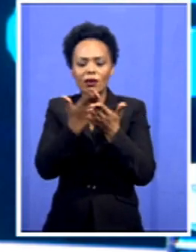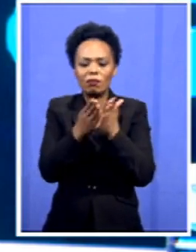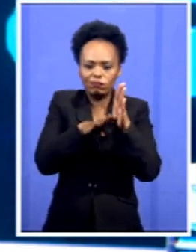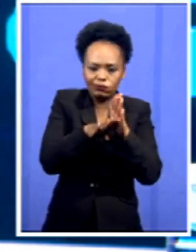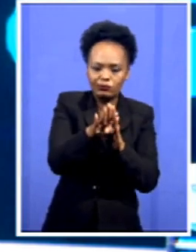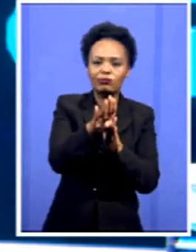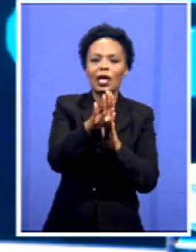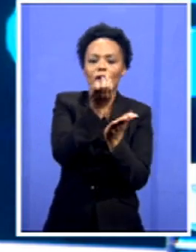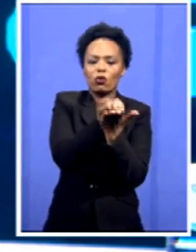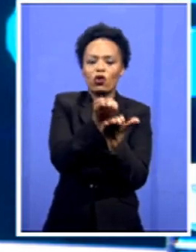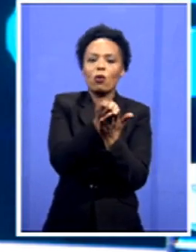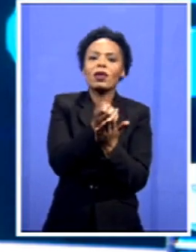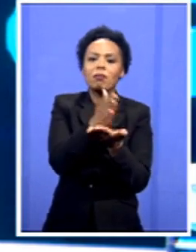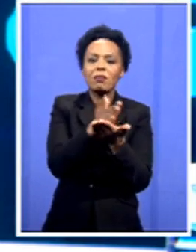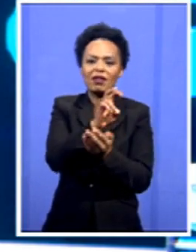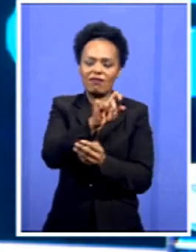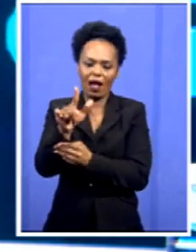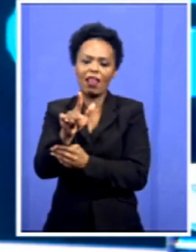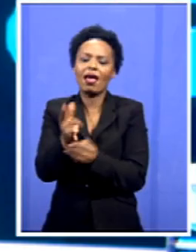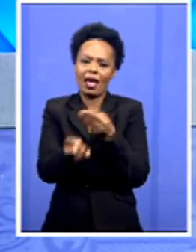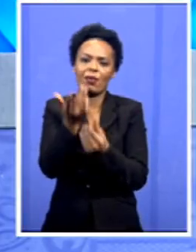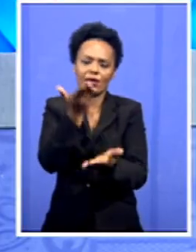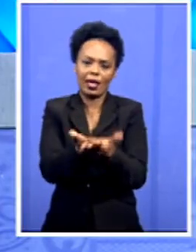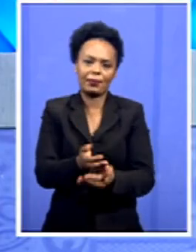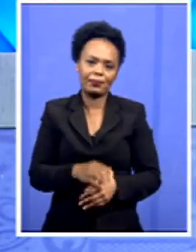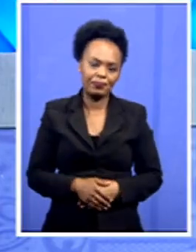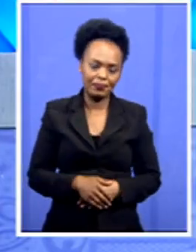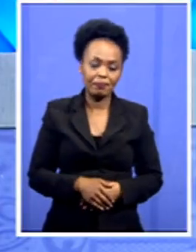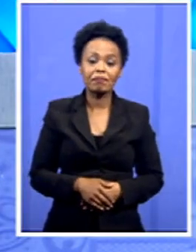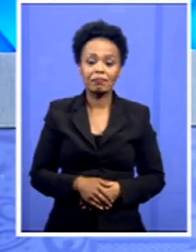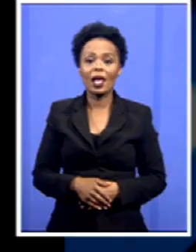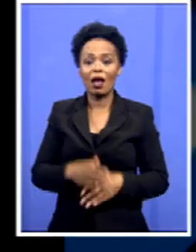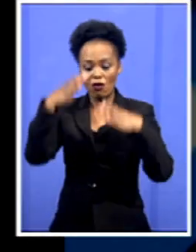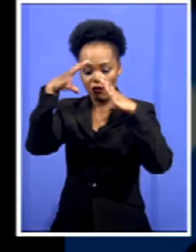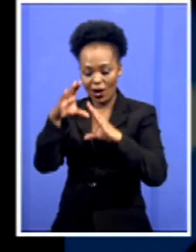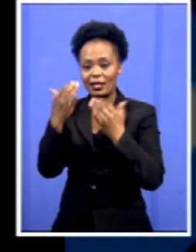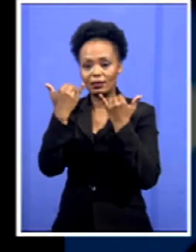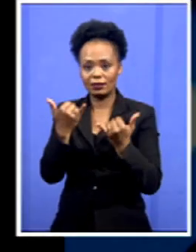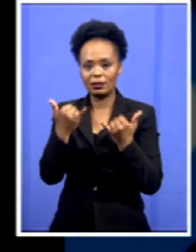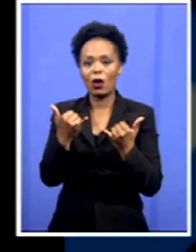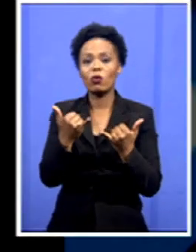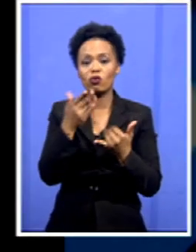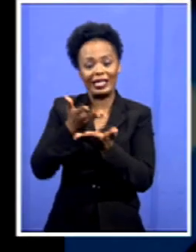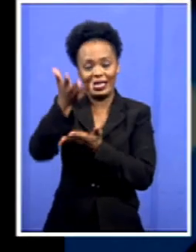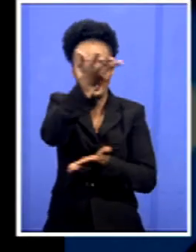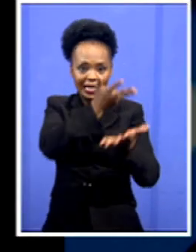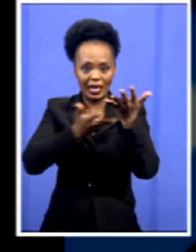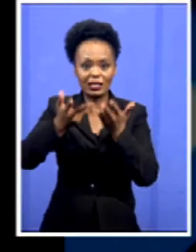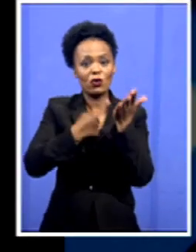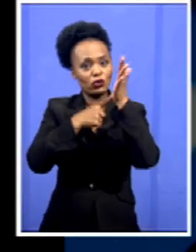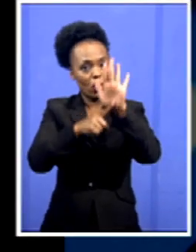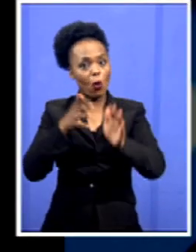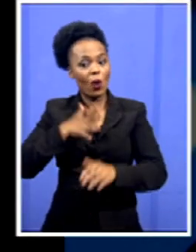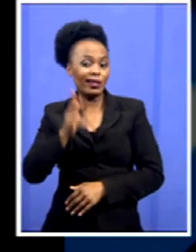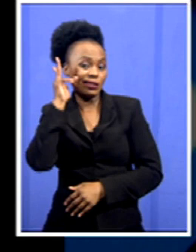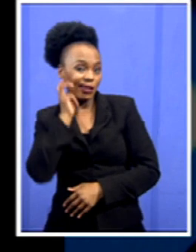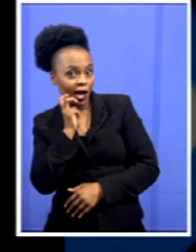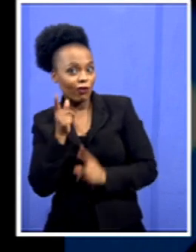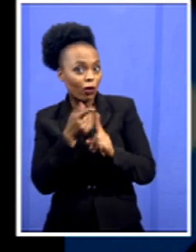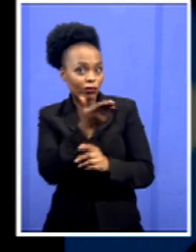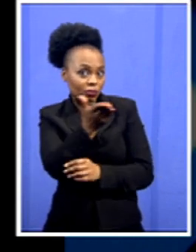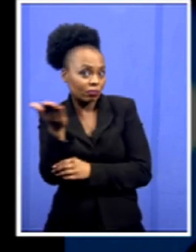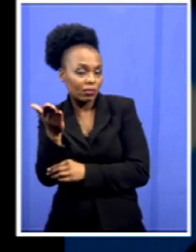of Midva. So, yeah. Yeah, and this is our focus this evening, and we did say this is an interactive show, so we want to hear from you, looking